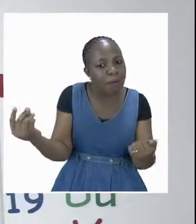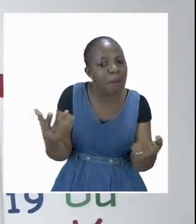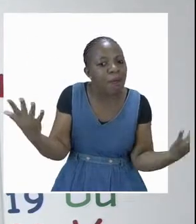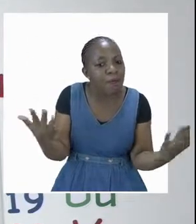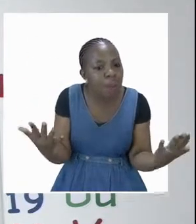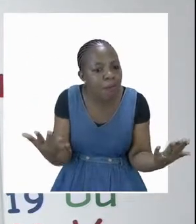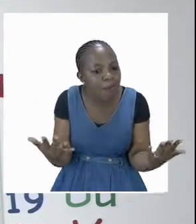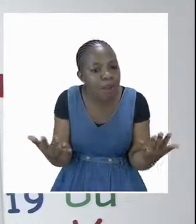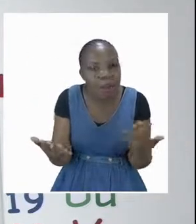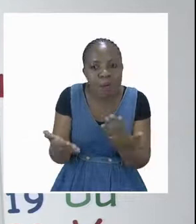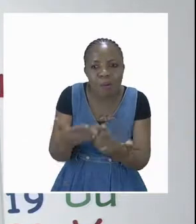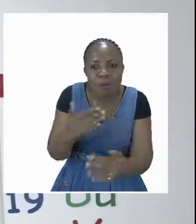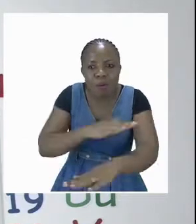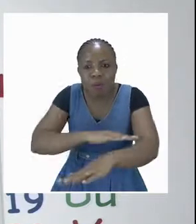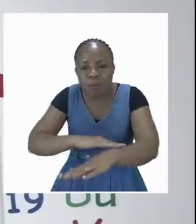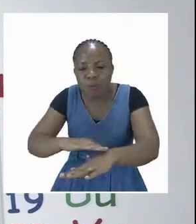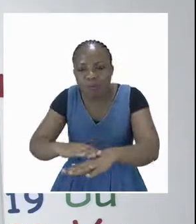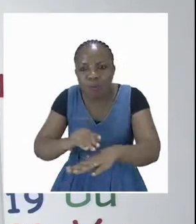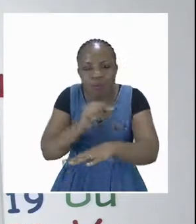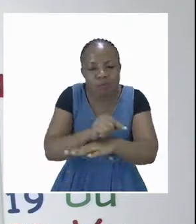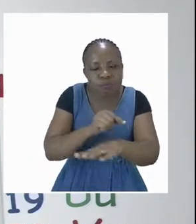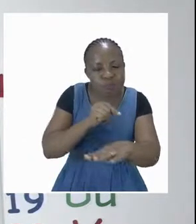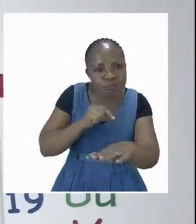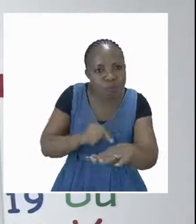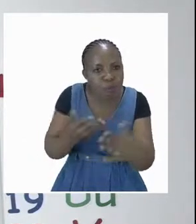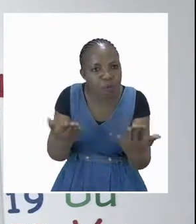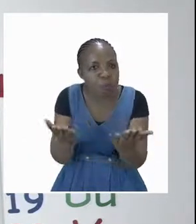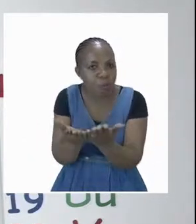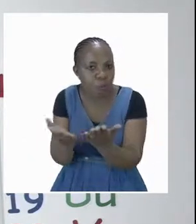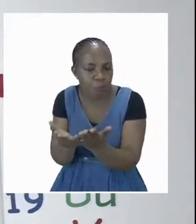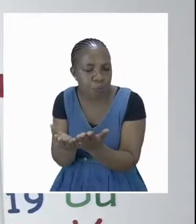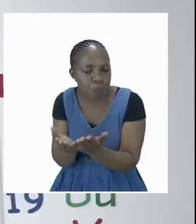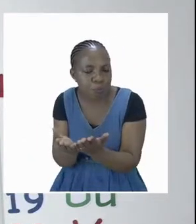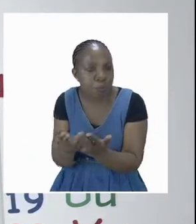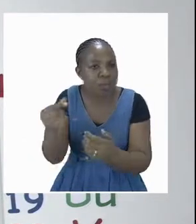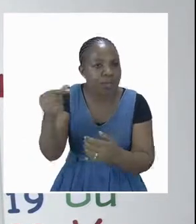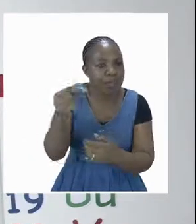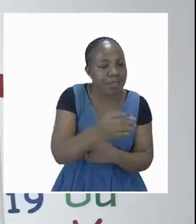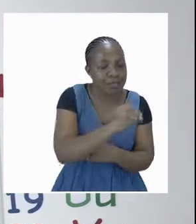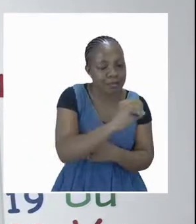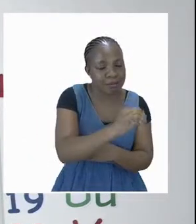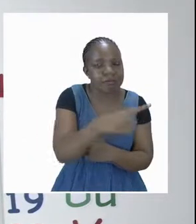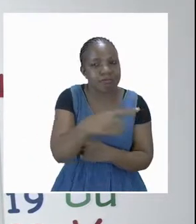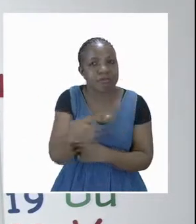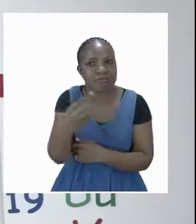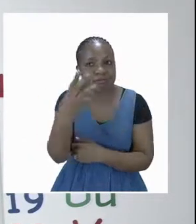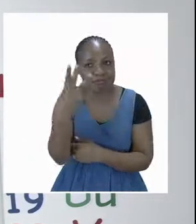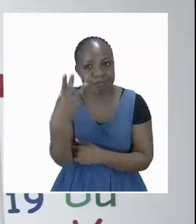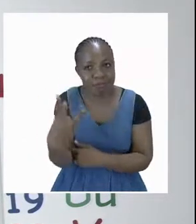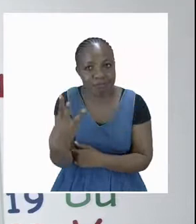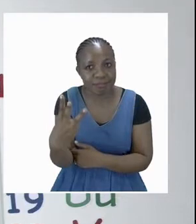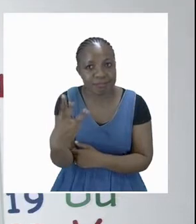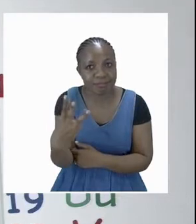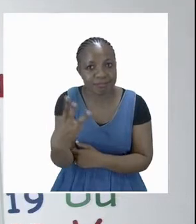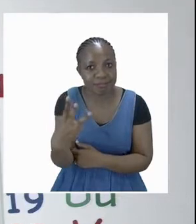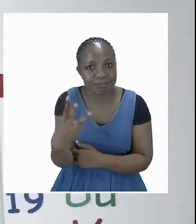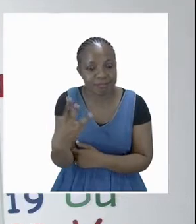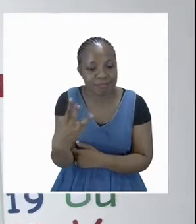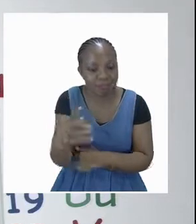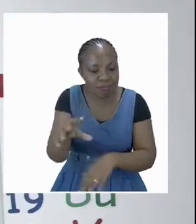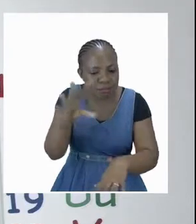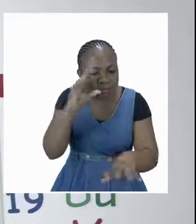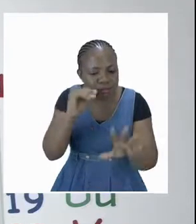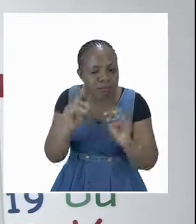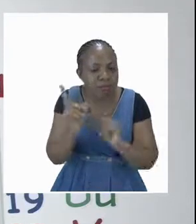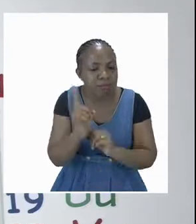to Thursday for pre-primary up until grade 3. The lessons are for listening